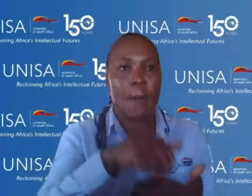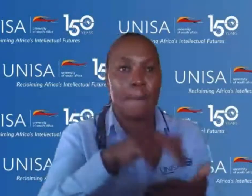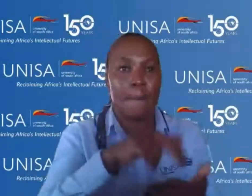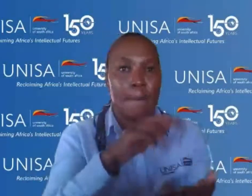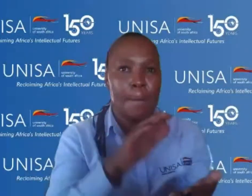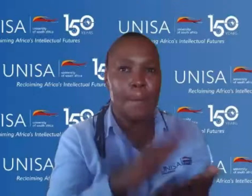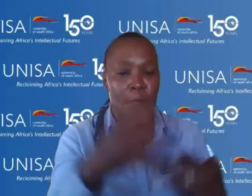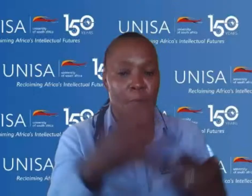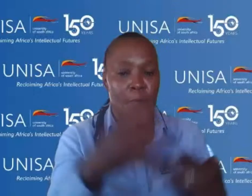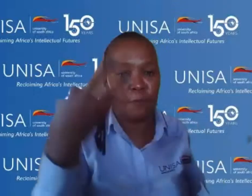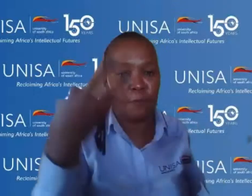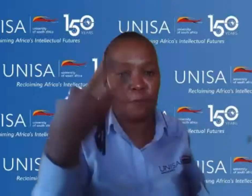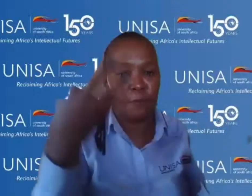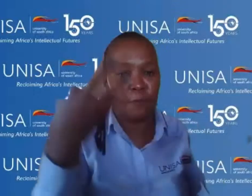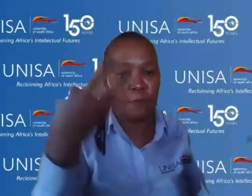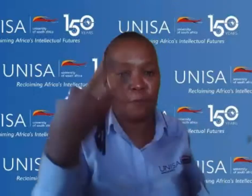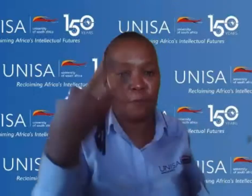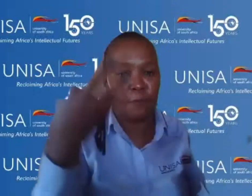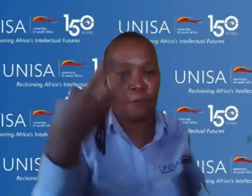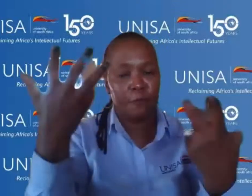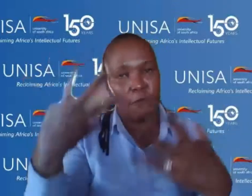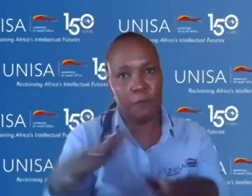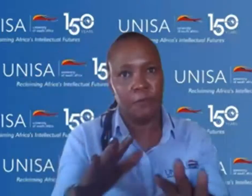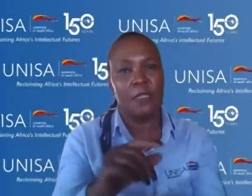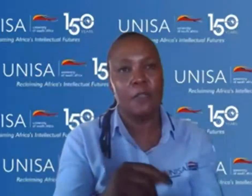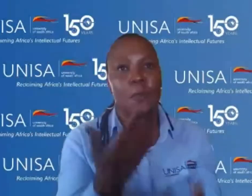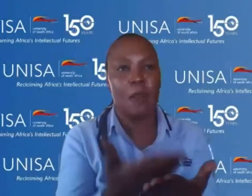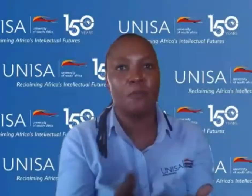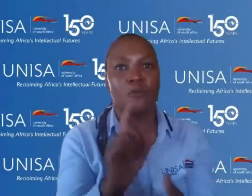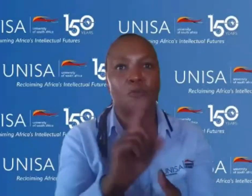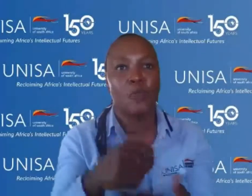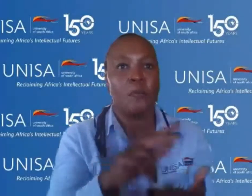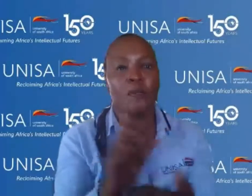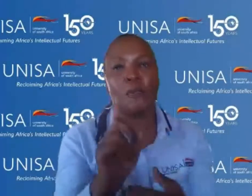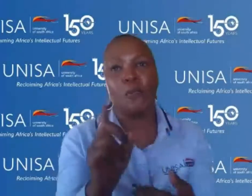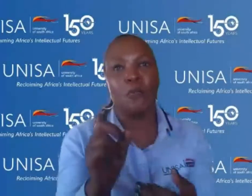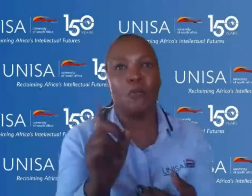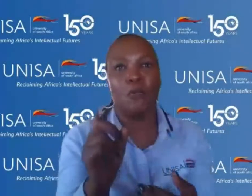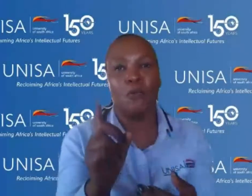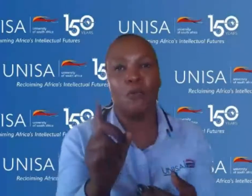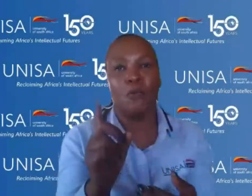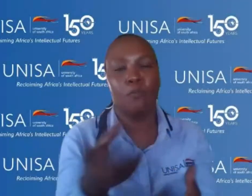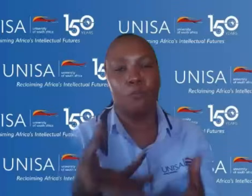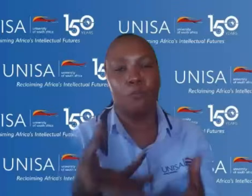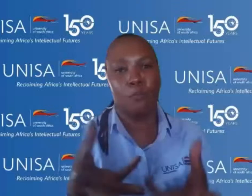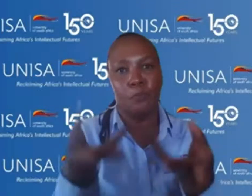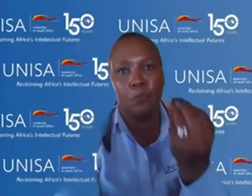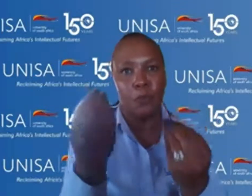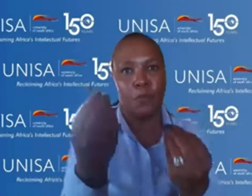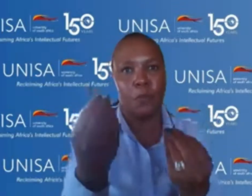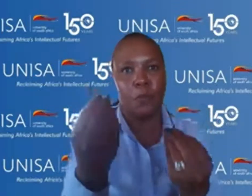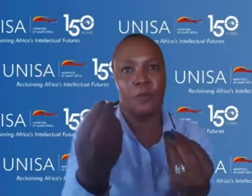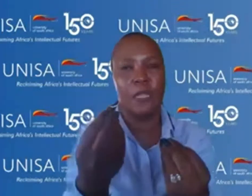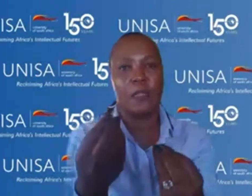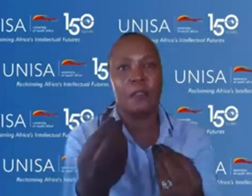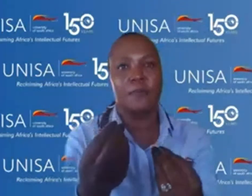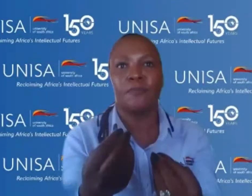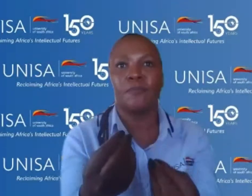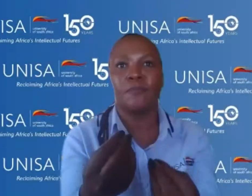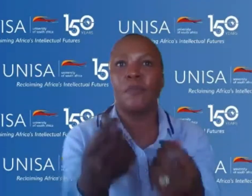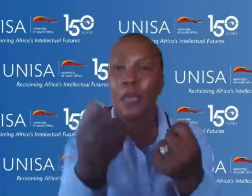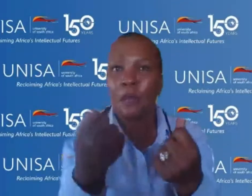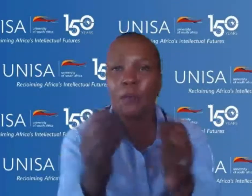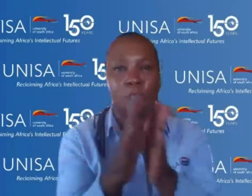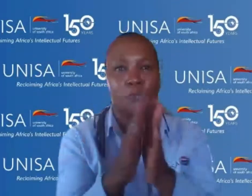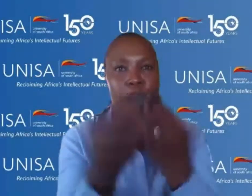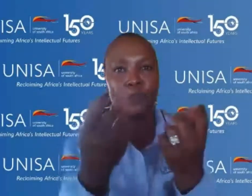you will then be able to apply for to get your allowance, your book allowance, and to apply